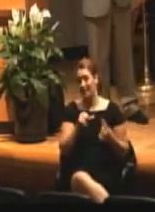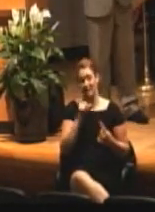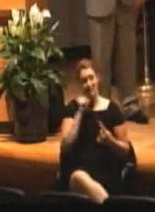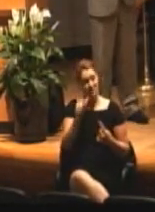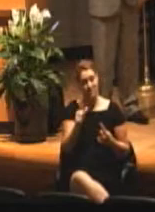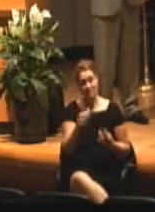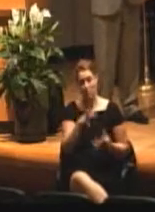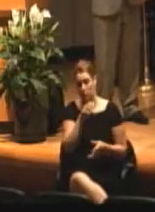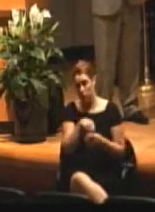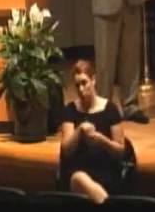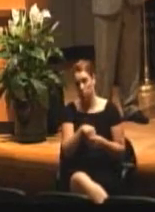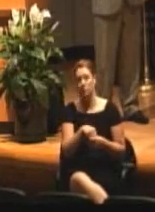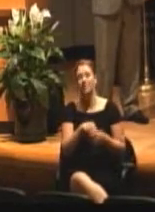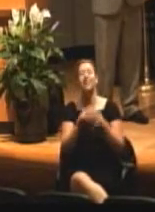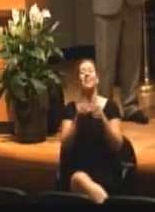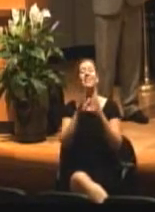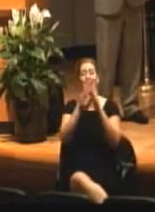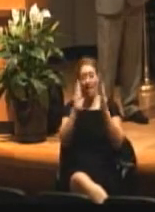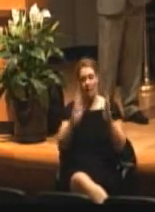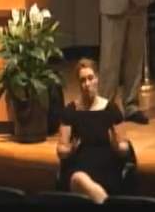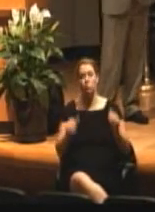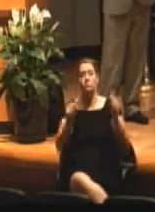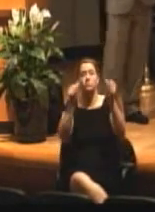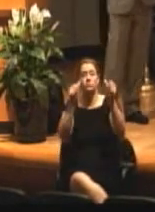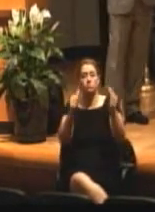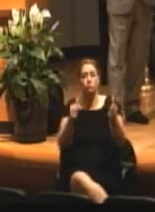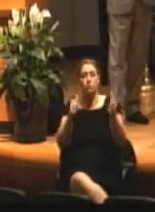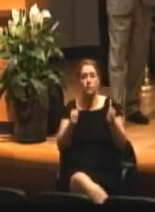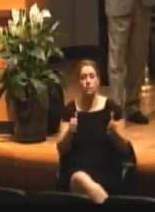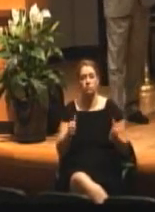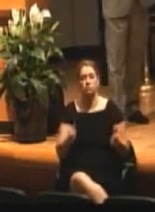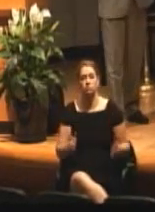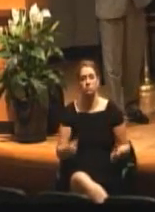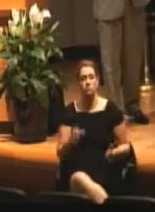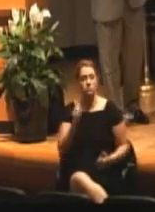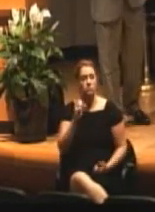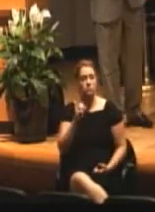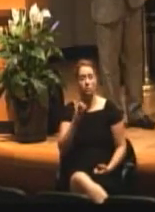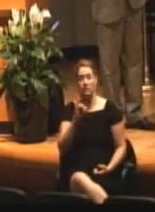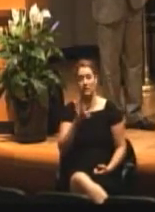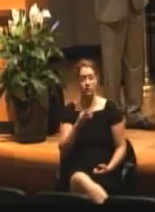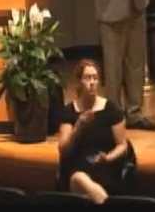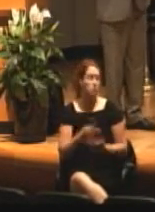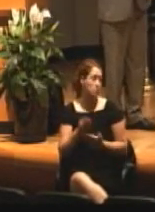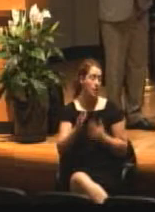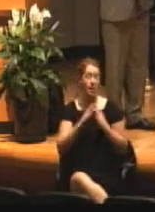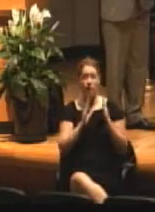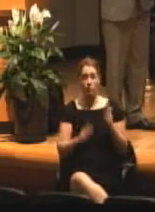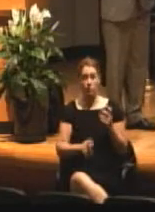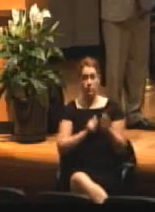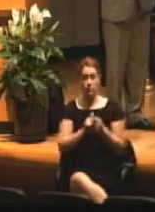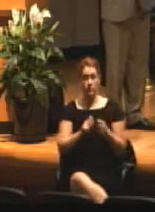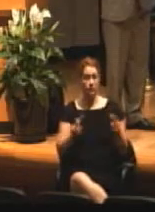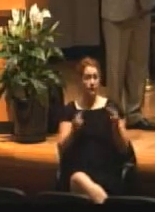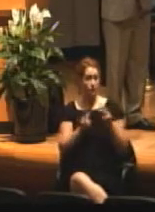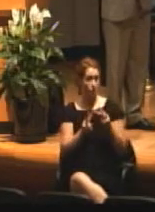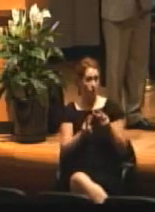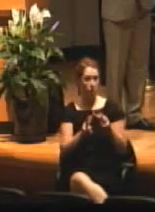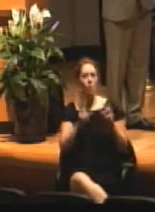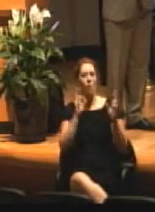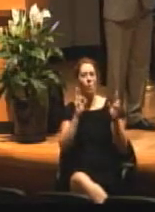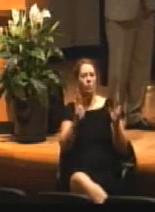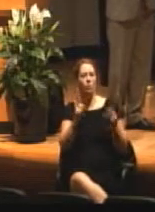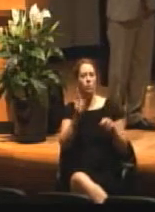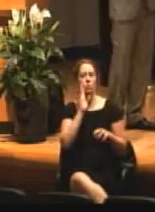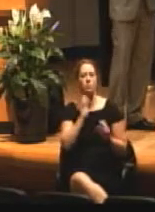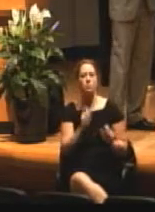house. So, you know, if you buy something today at a certain value and that is going up, hopefully you'll be able to drop it a little bit faster than that.